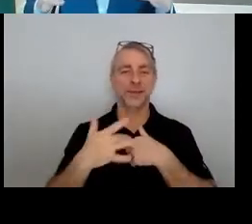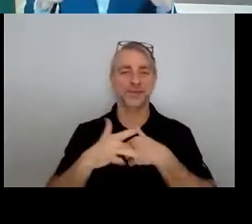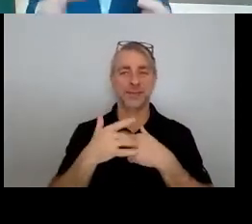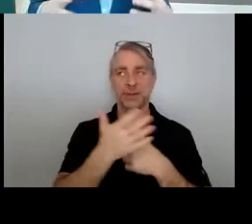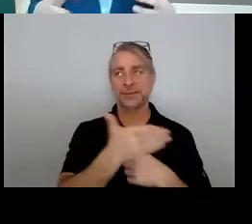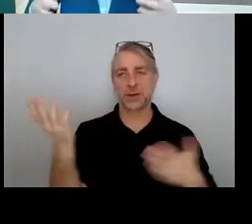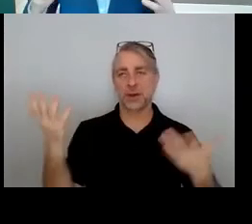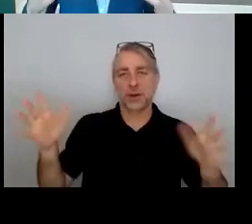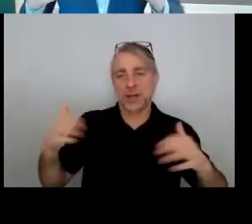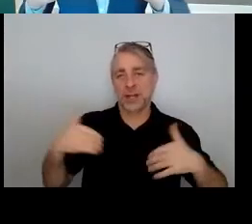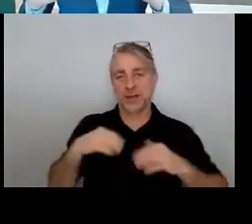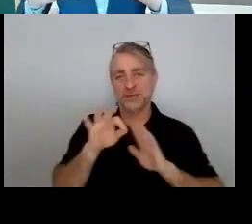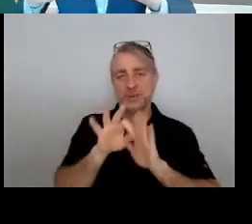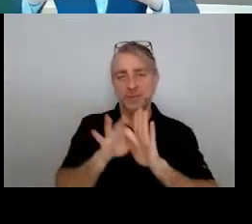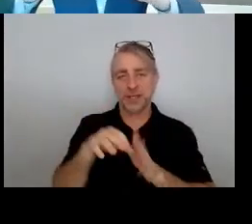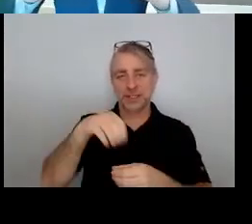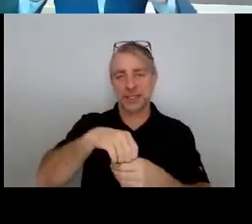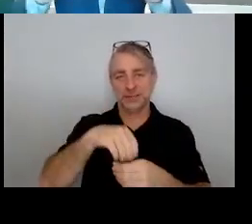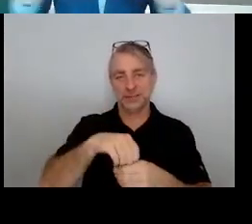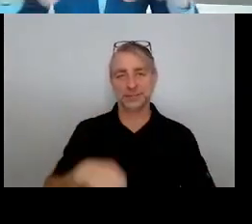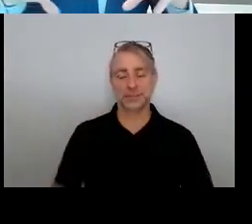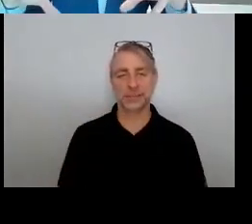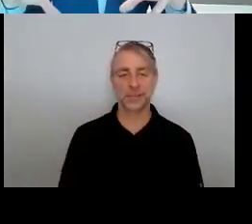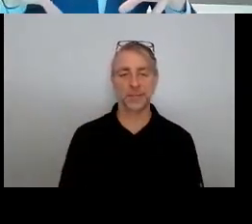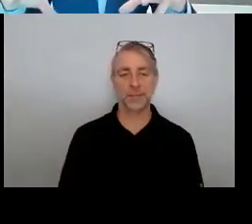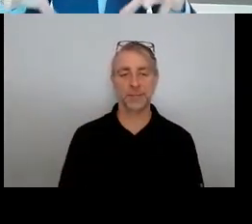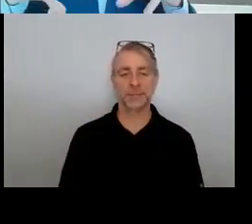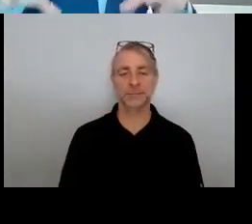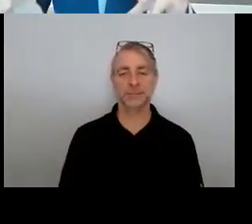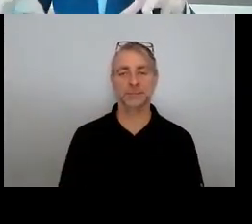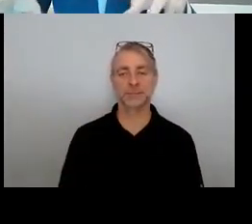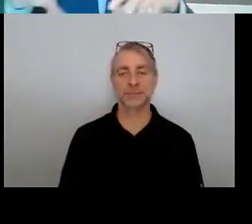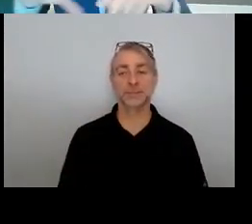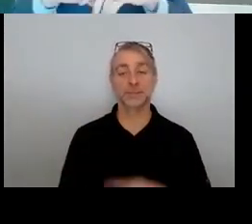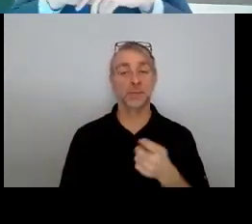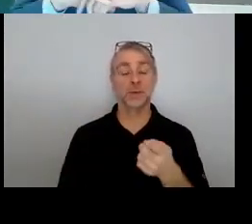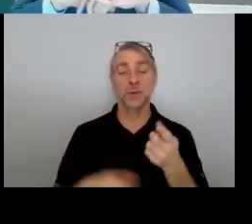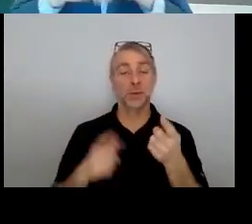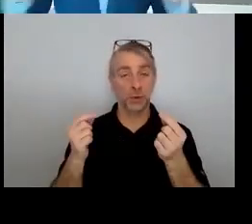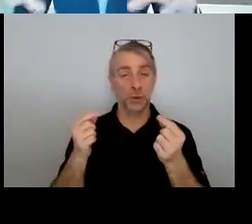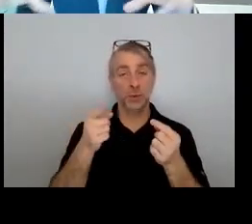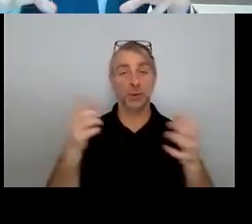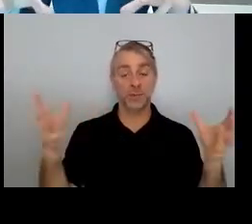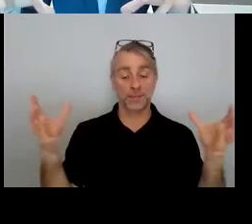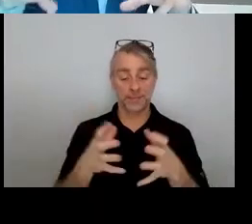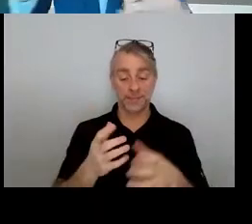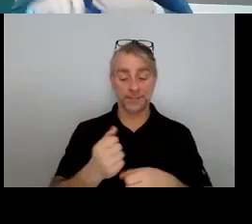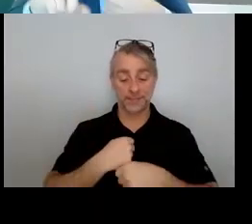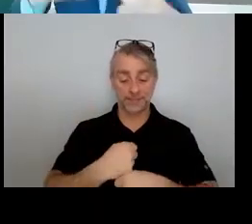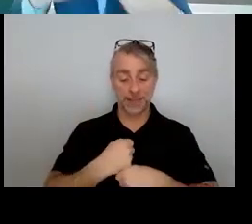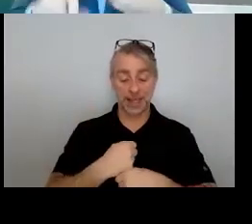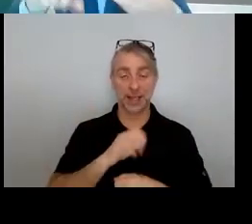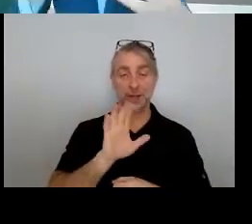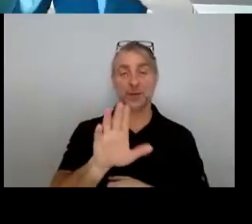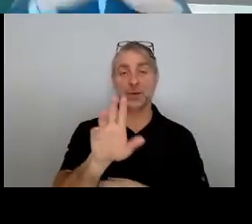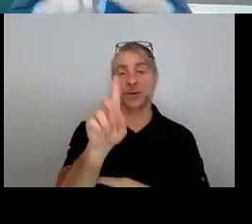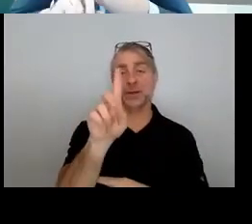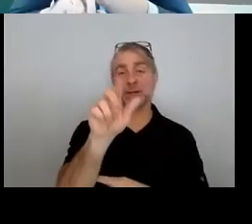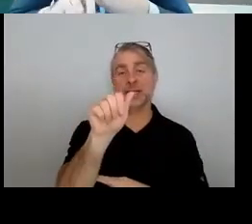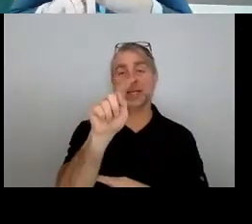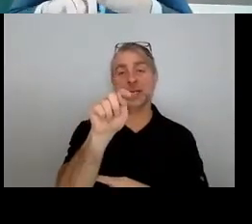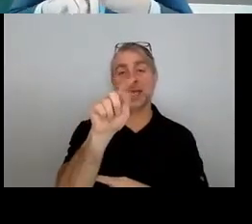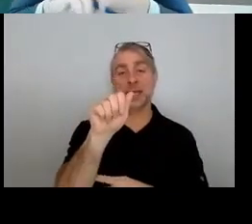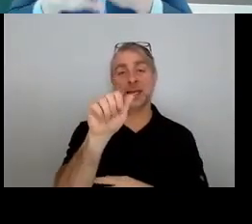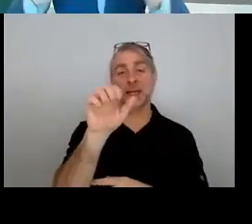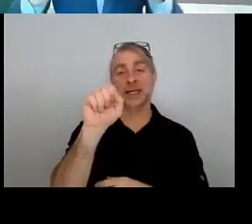And what I mean by that is the data set that you create, after you collect all of the means, standard deviations, and